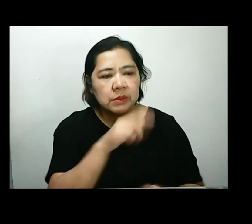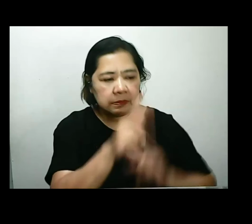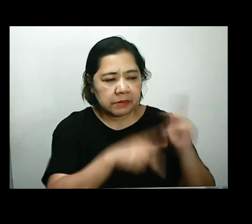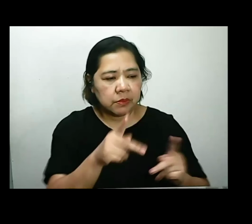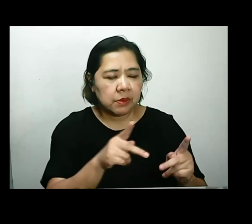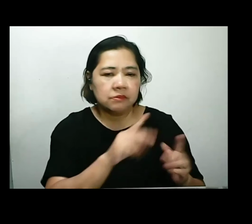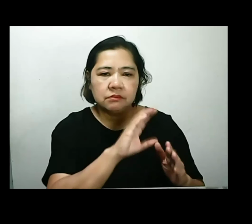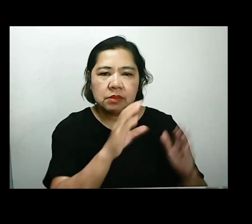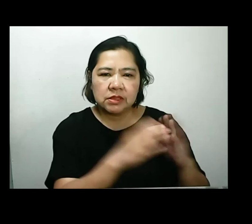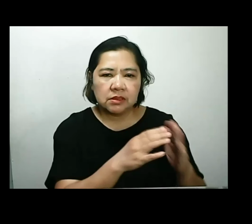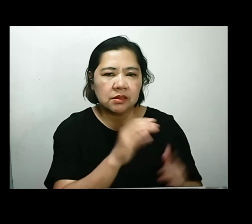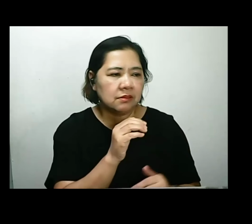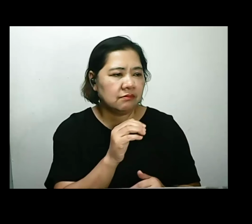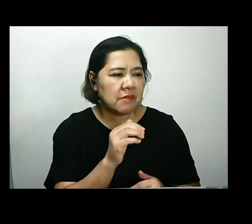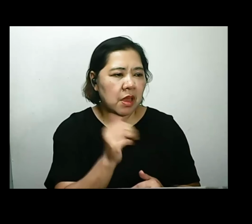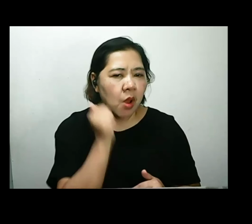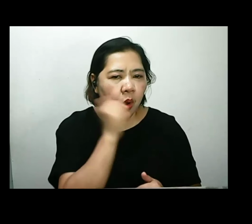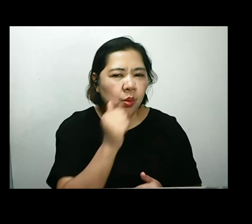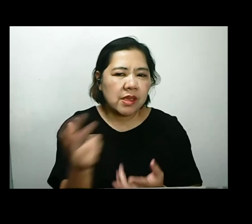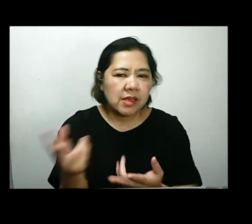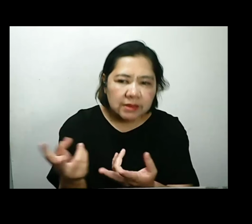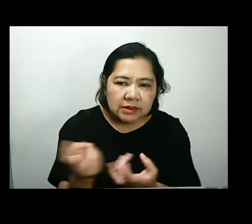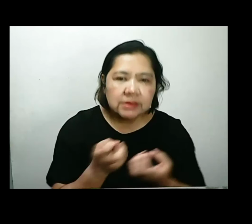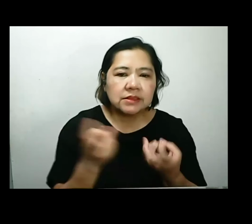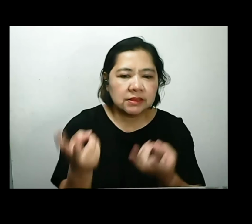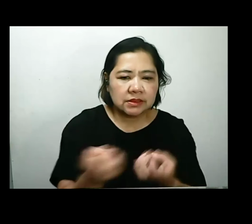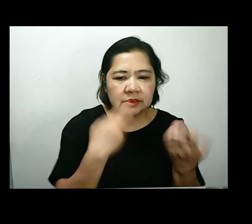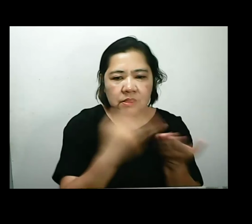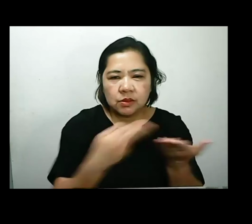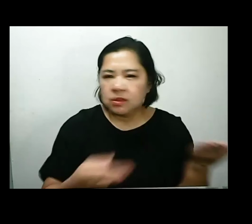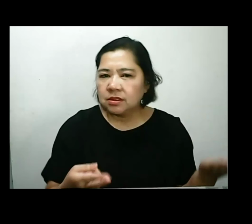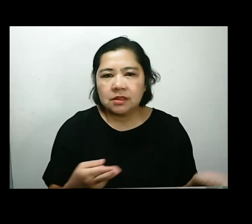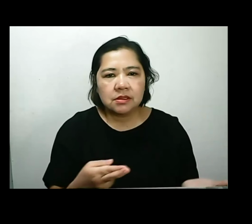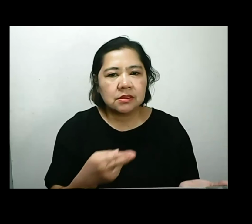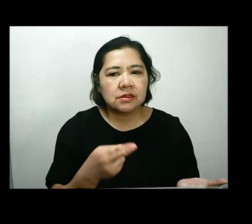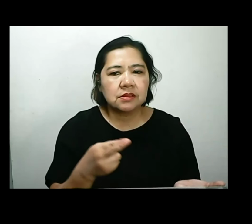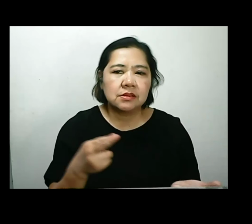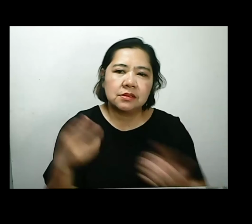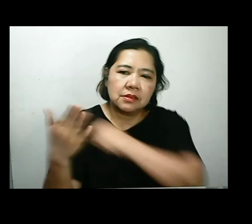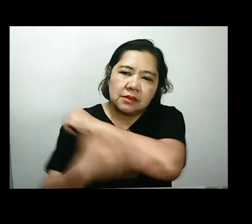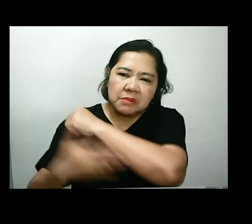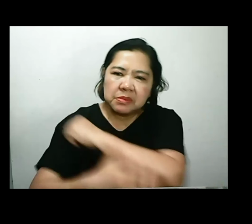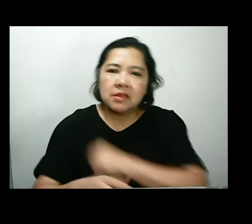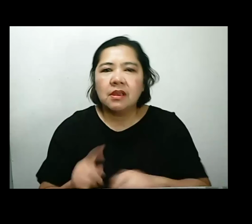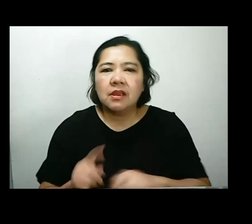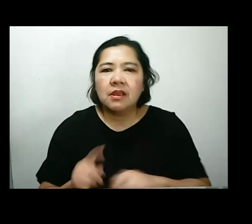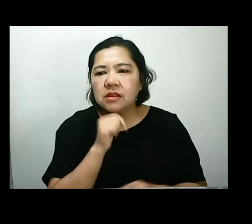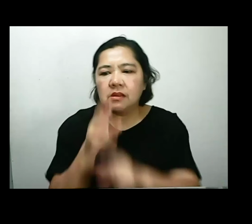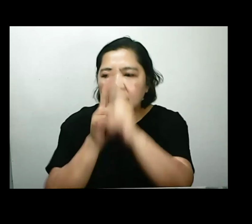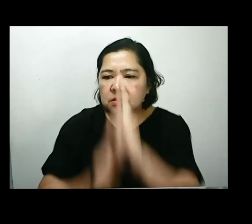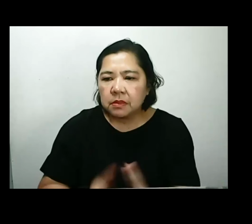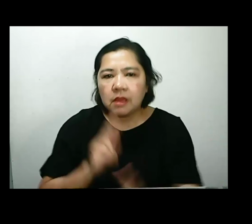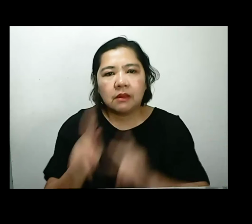always extracting resources from the countryside, but we don't really respect the people that produce the food, that produce the fruits